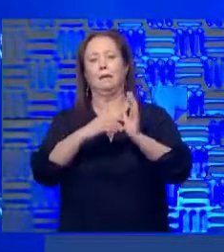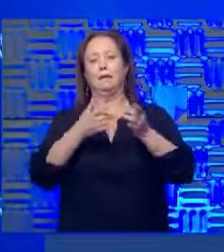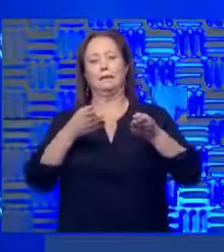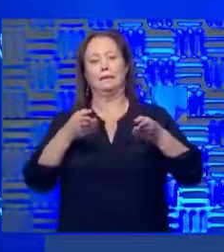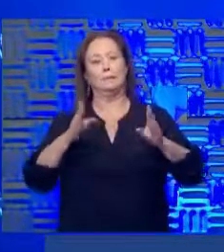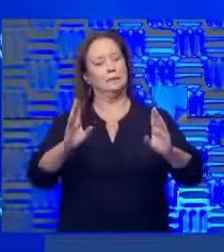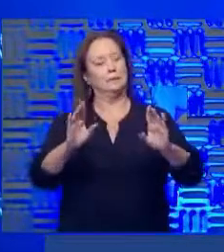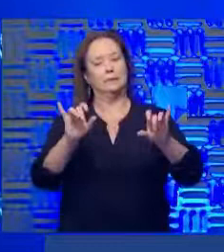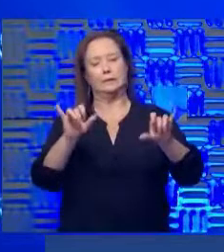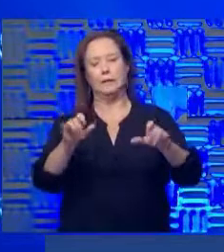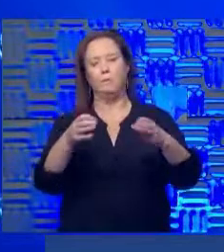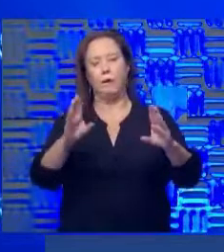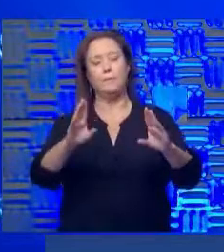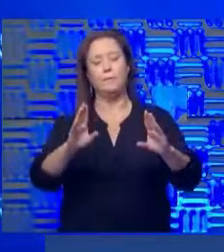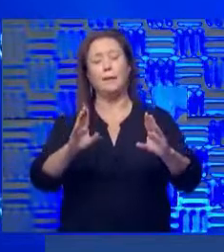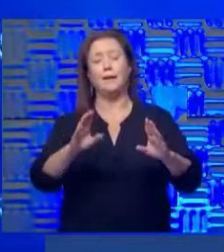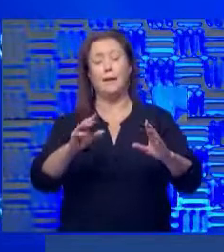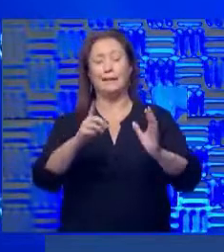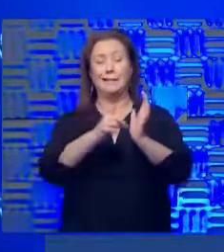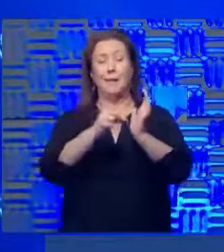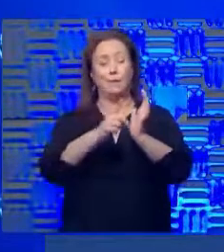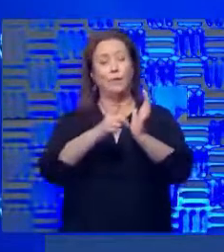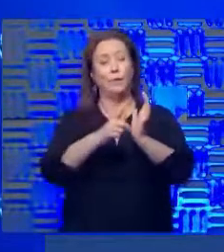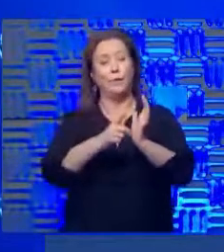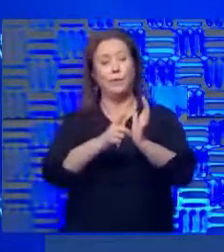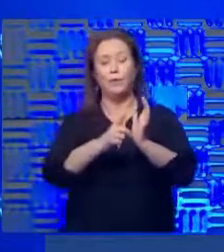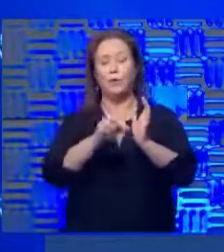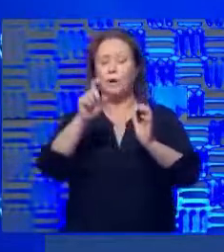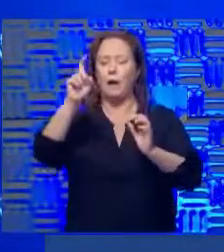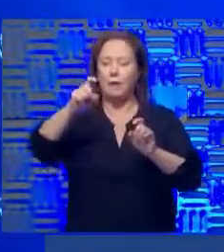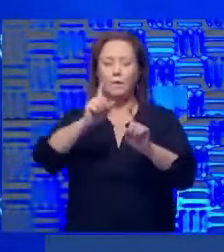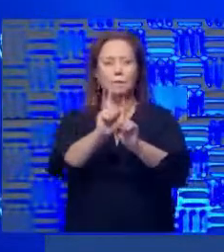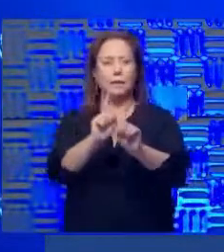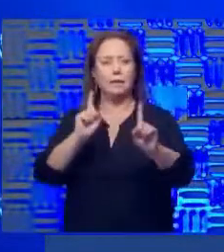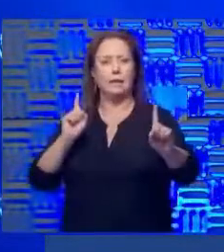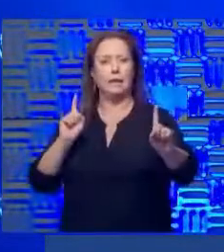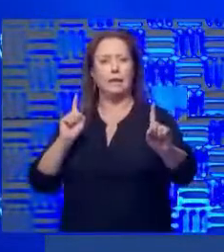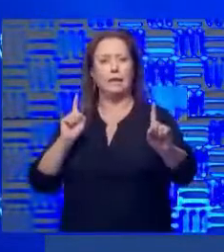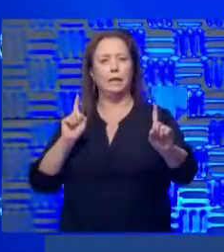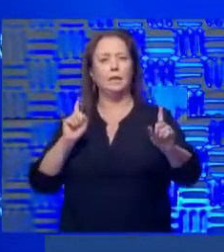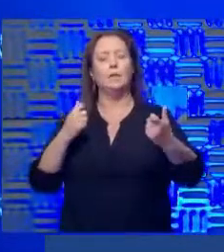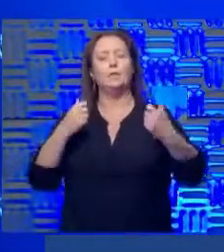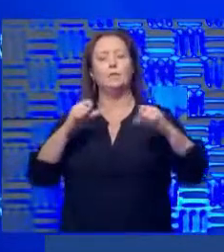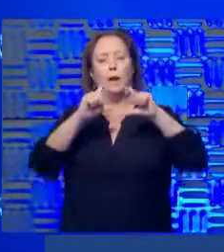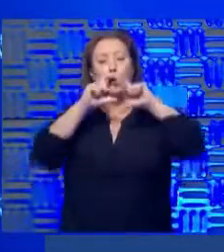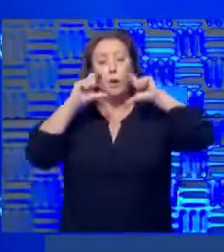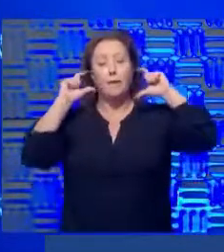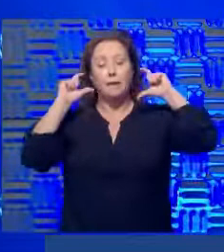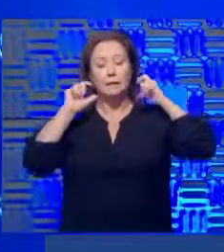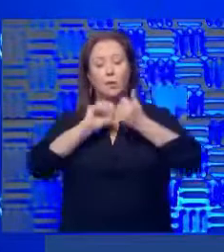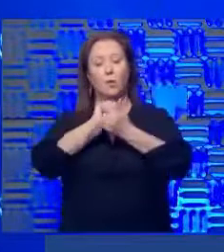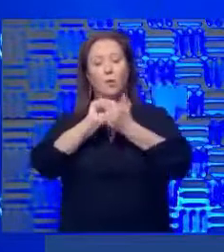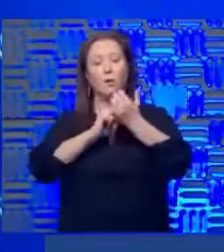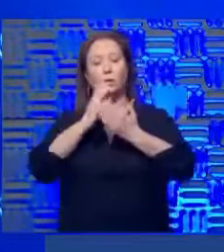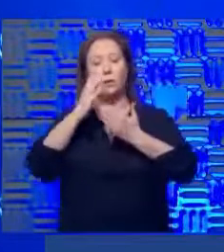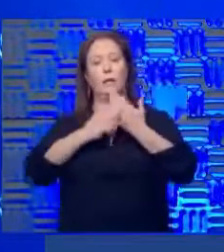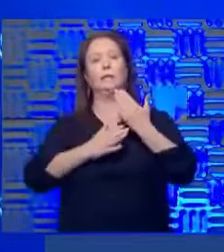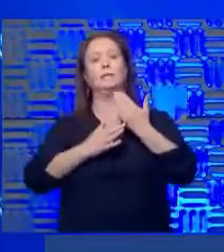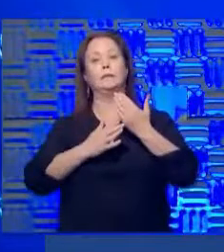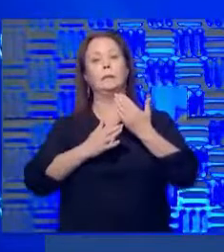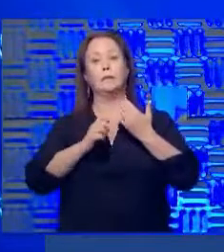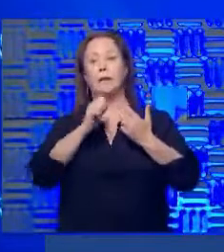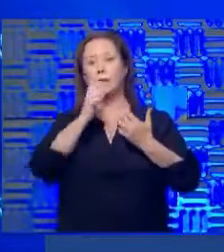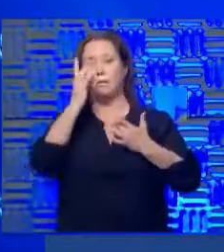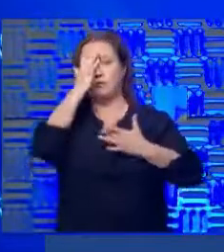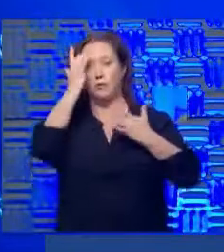the most important thing, right? You got to maintain your distance. Yeah, if you try to wear a mask, wash your hands, and don't